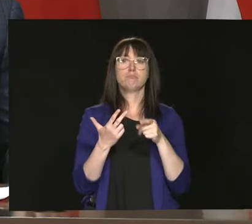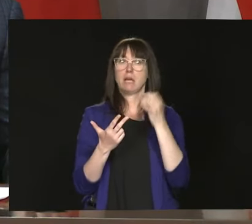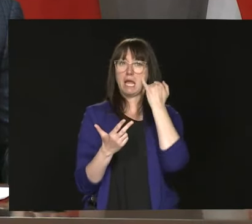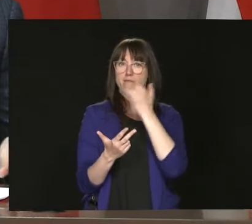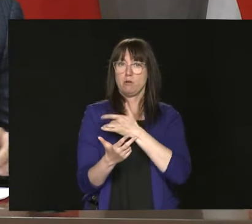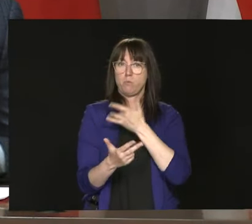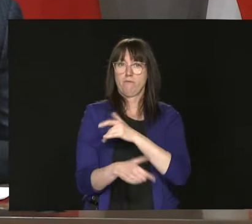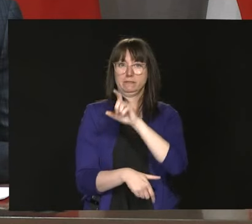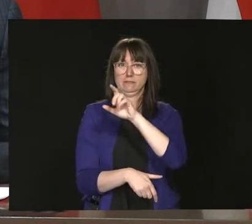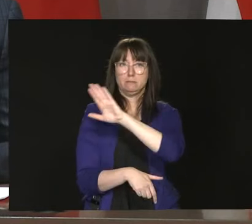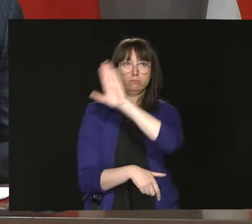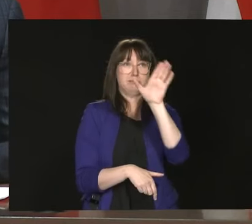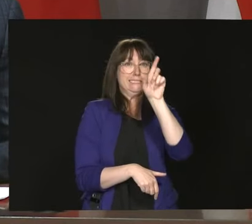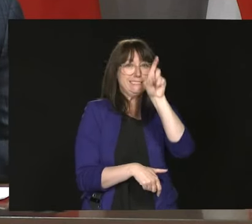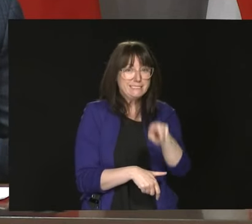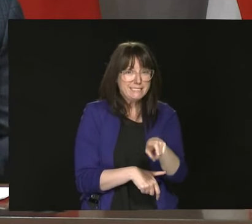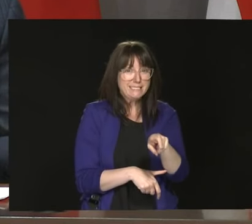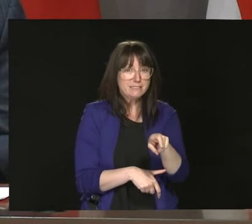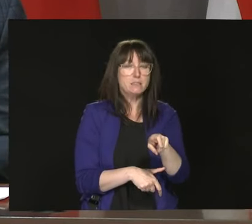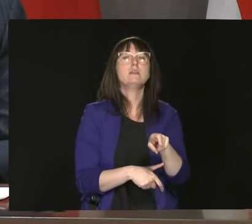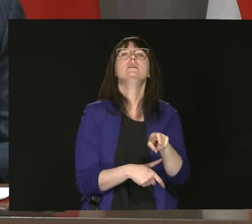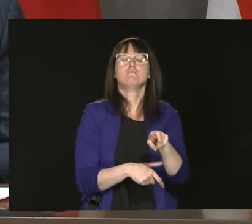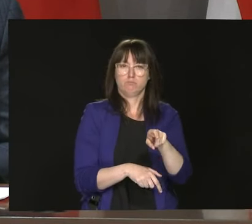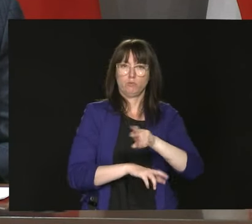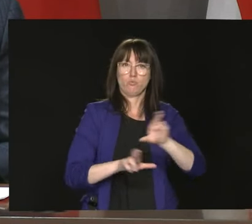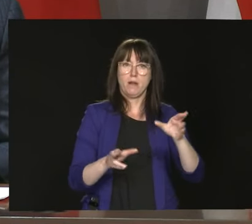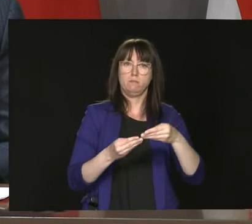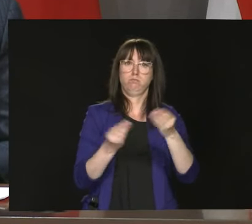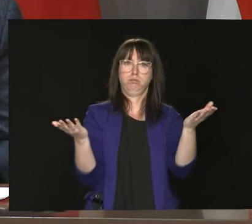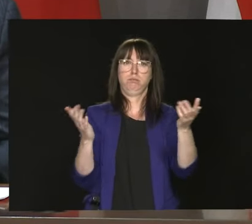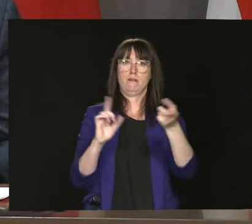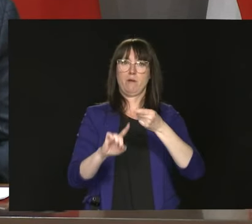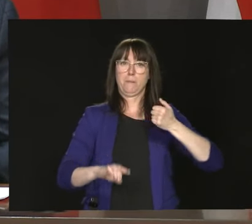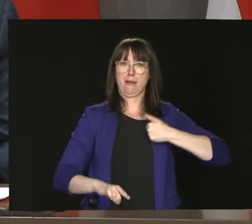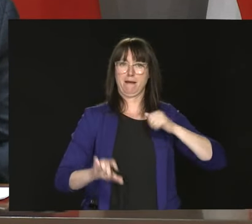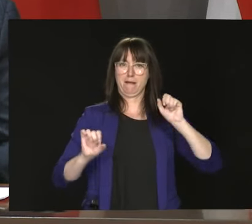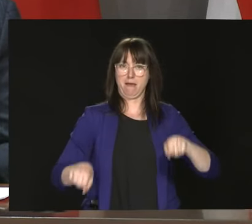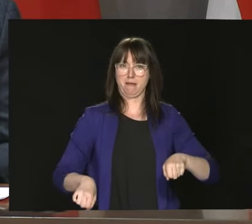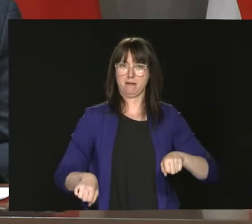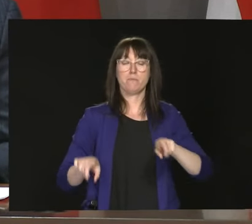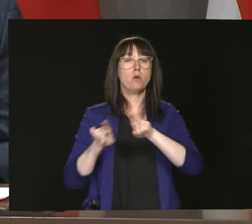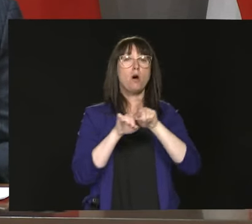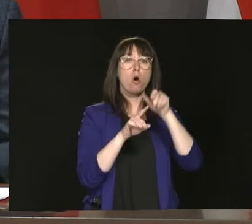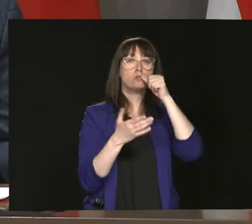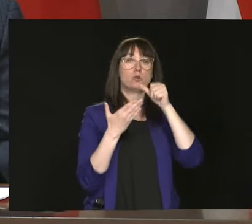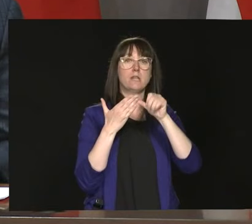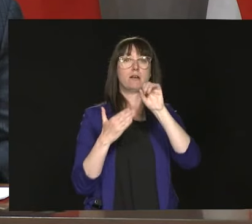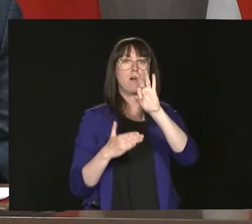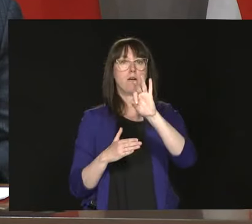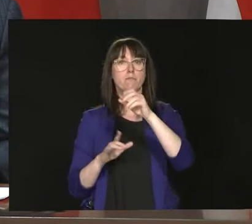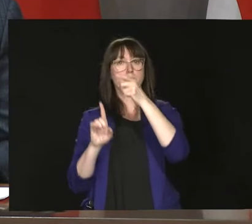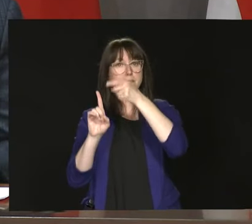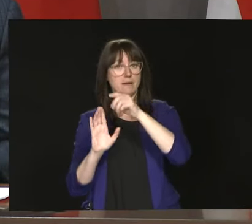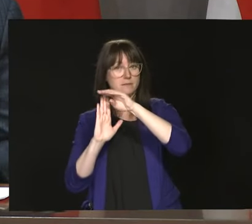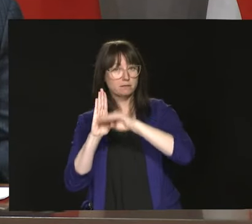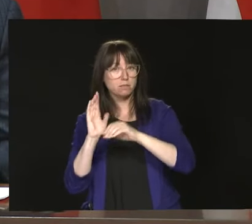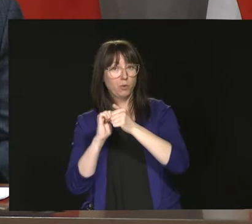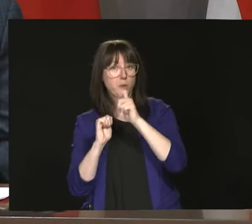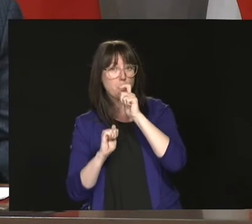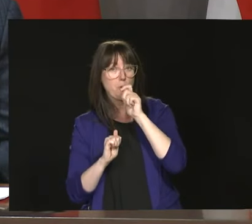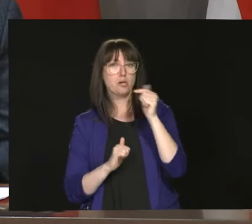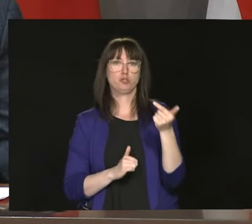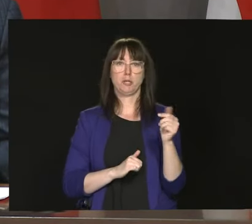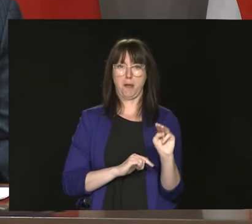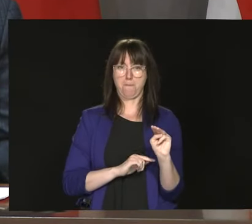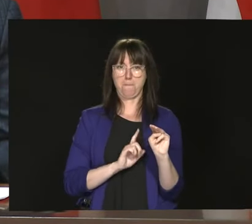Canadian supplies. We've also signed a letter of intent with General Motors. and they're working to retool its